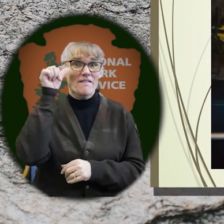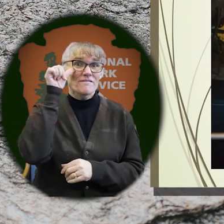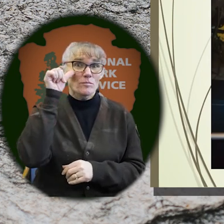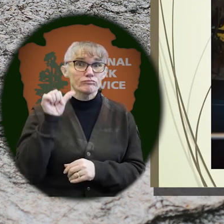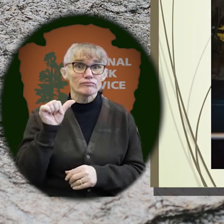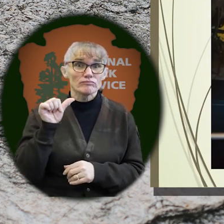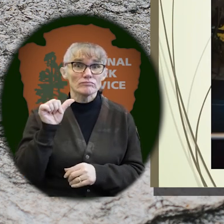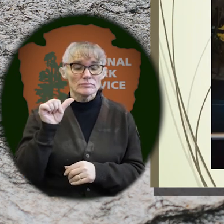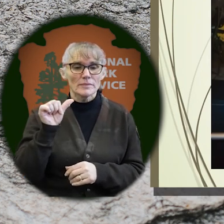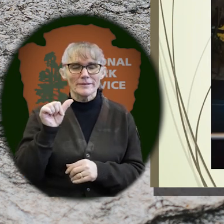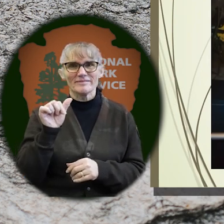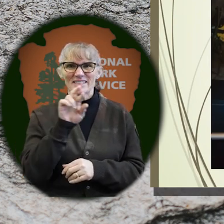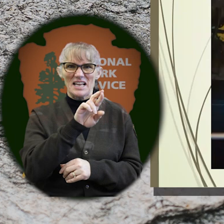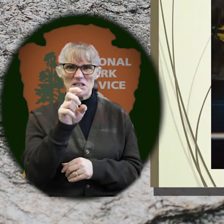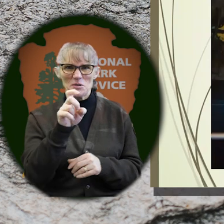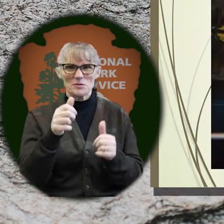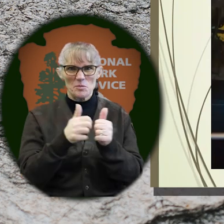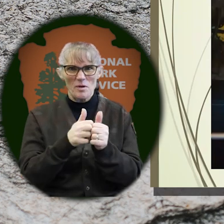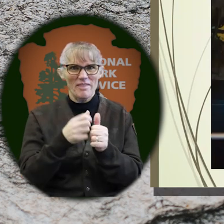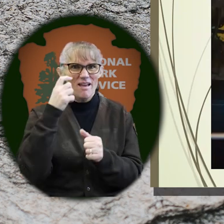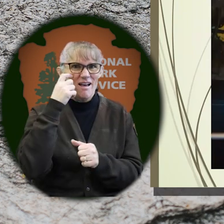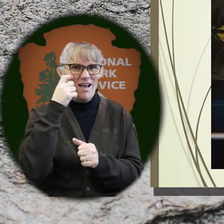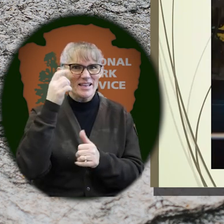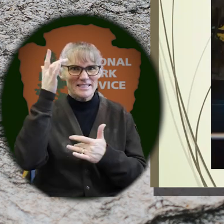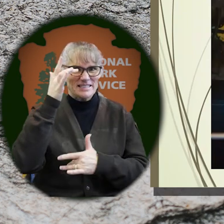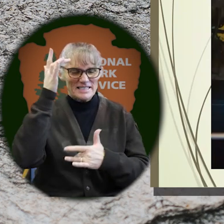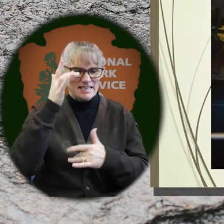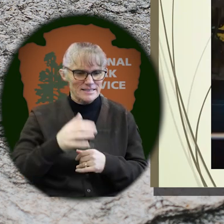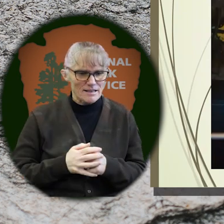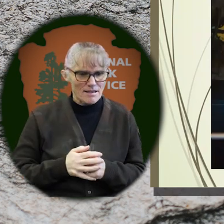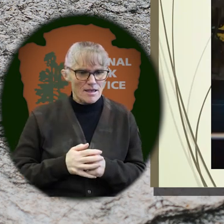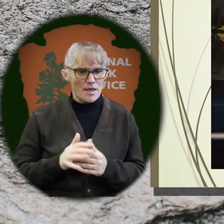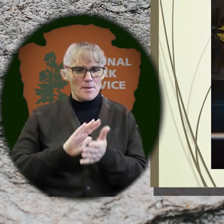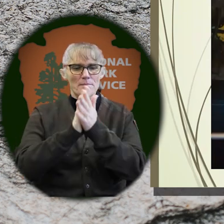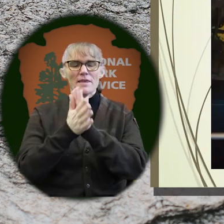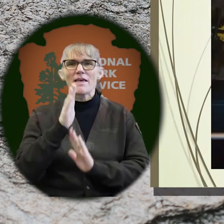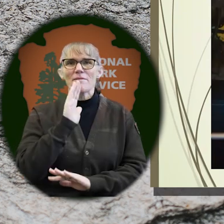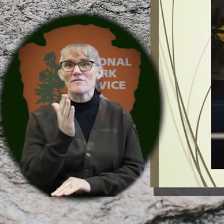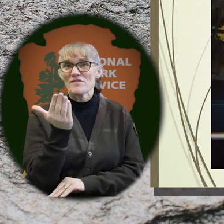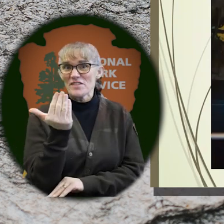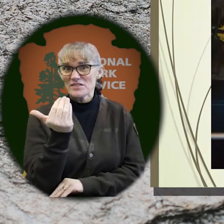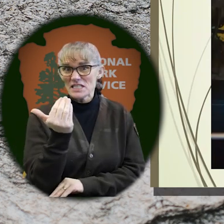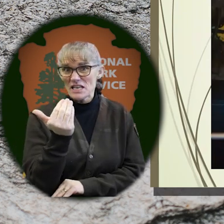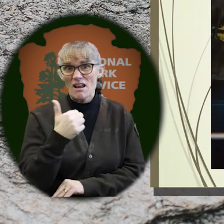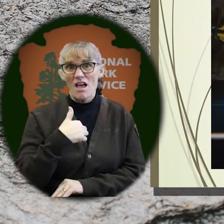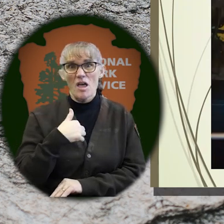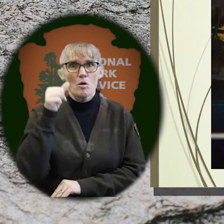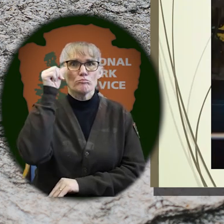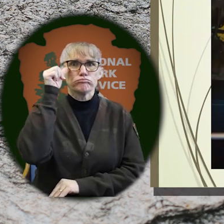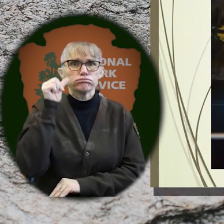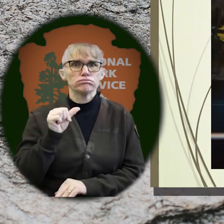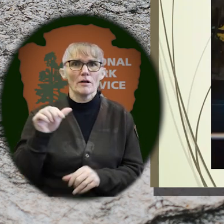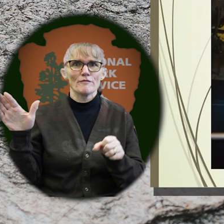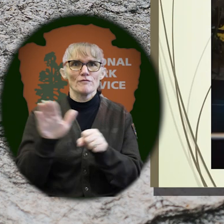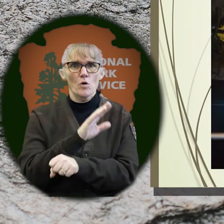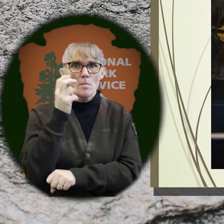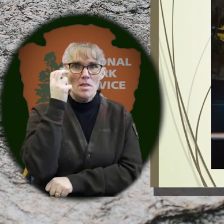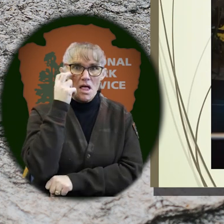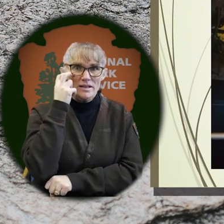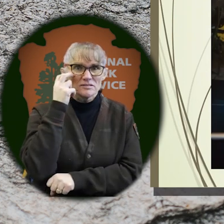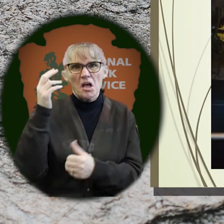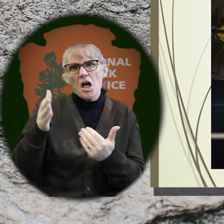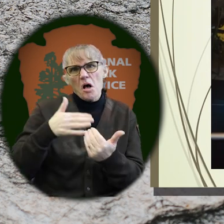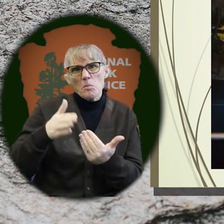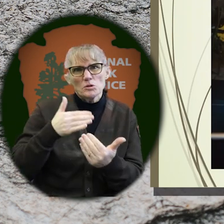And it wasn't when I turned 15 that I ended up losing my vision in that eye almost